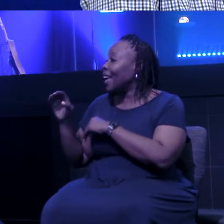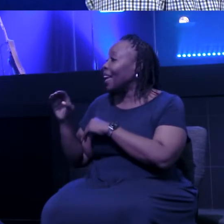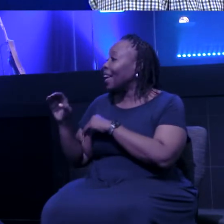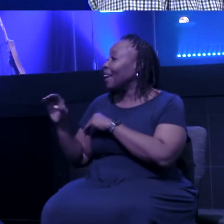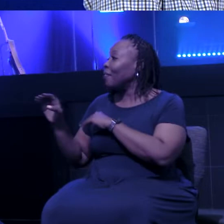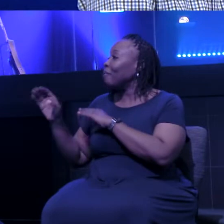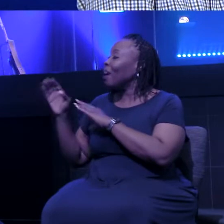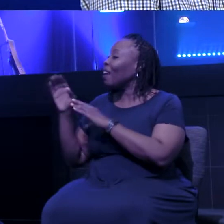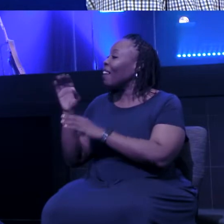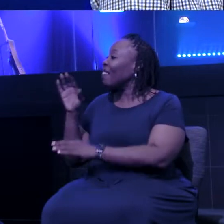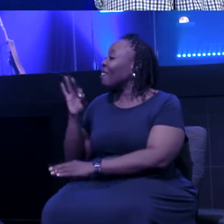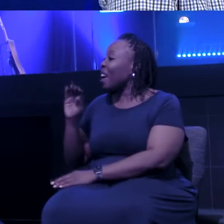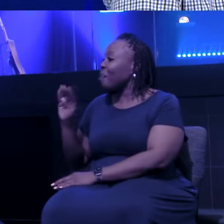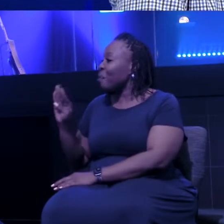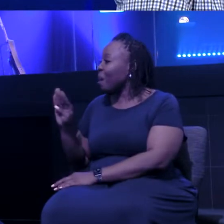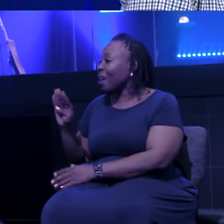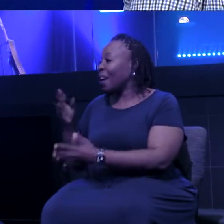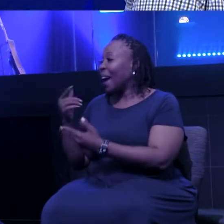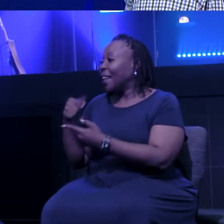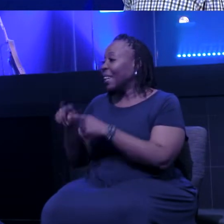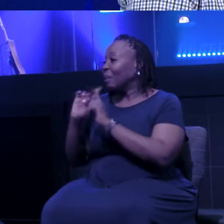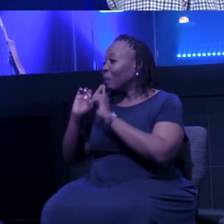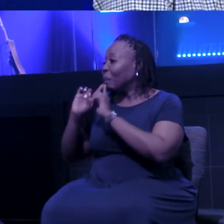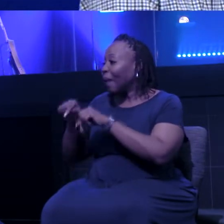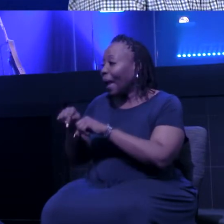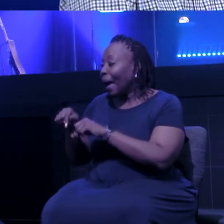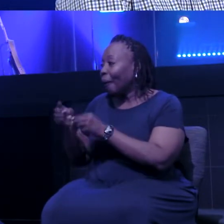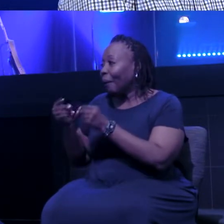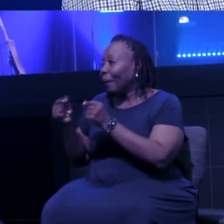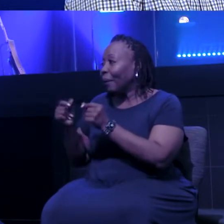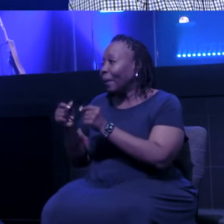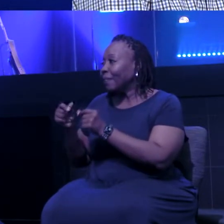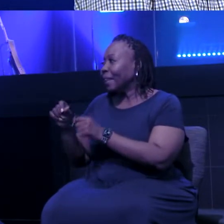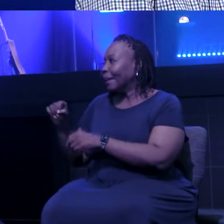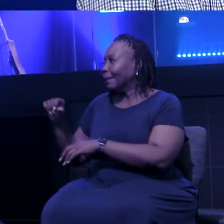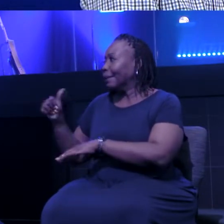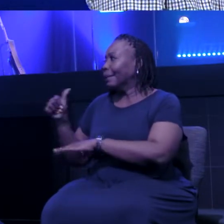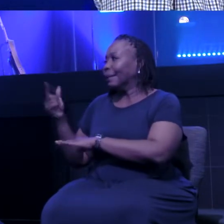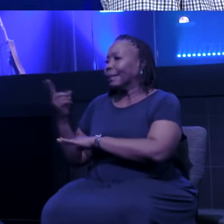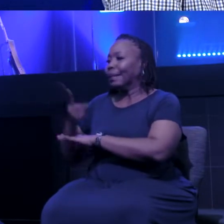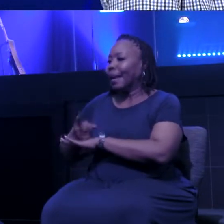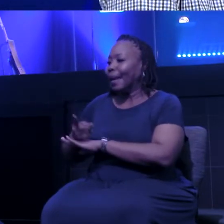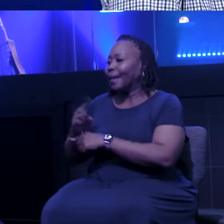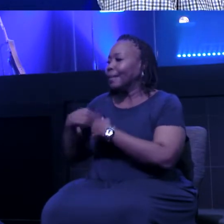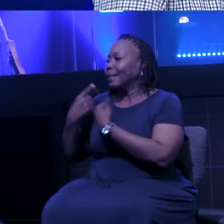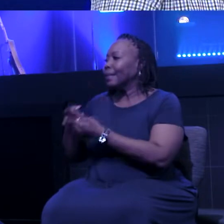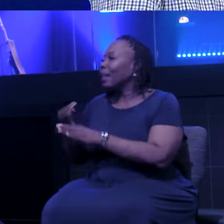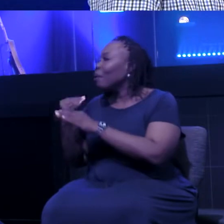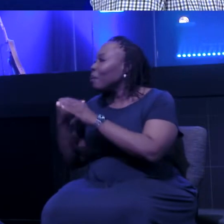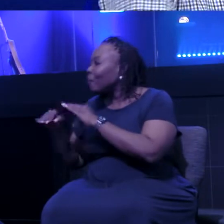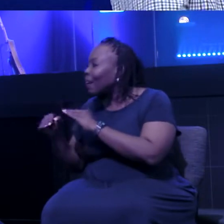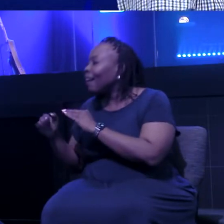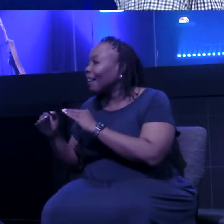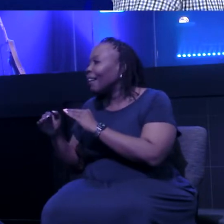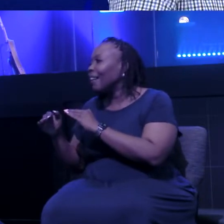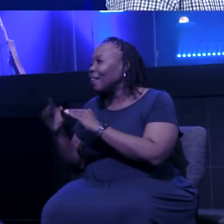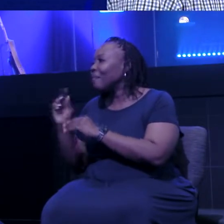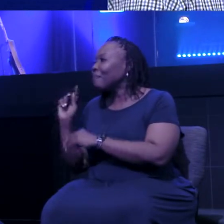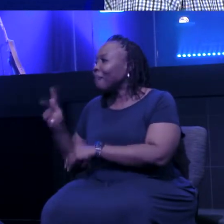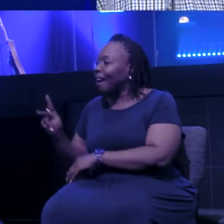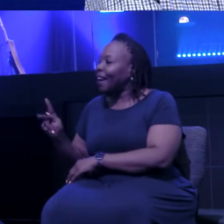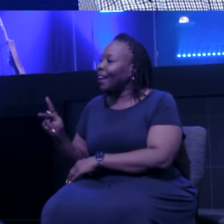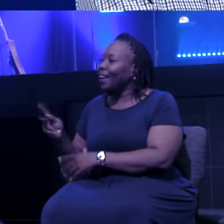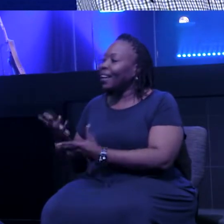I didn't reply right away. I think it was like at least 10 days. At least, yeah. At least, because your response wasn't the best. Okay, it was like, come